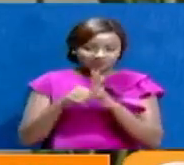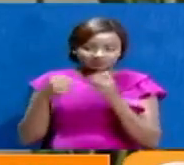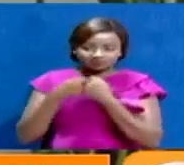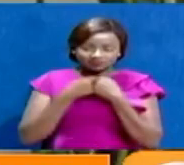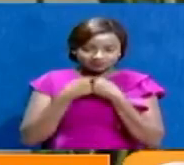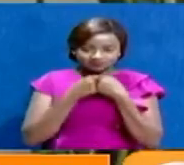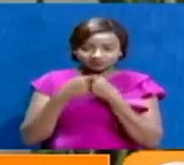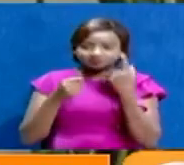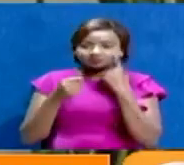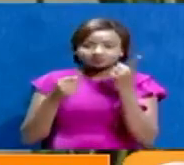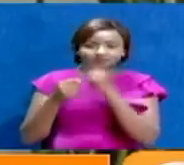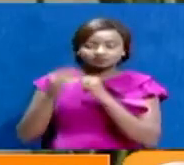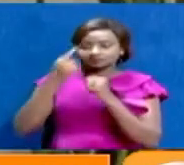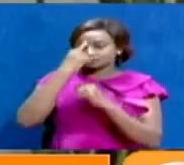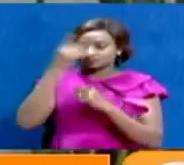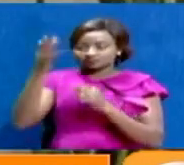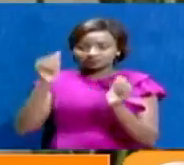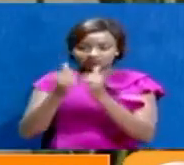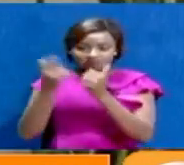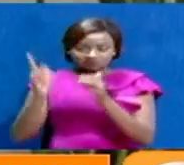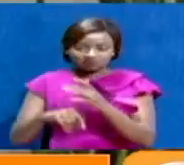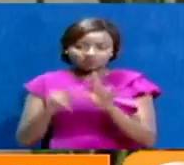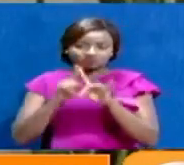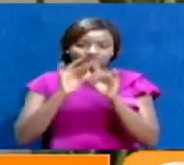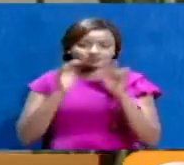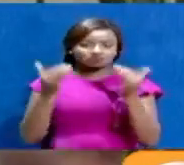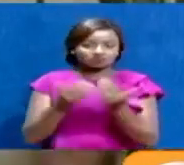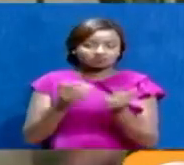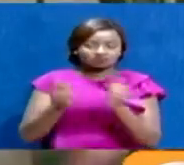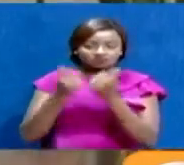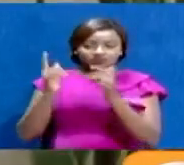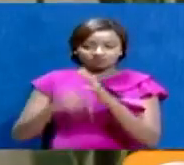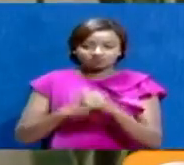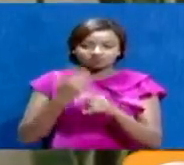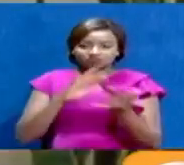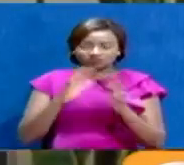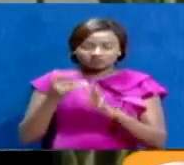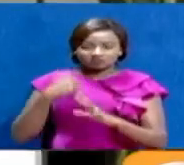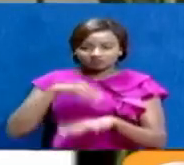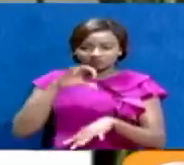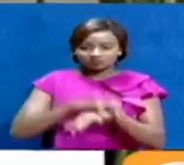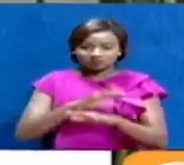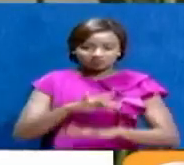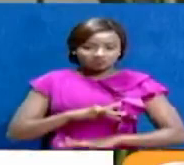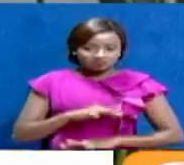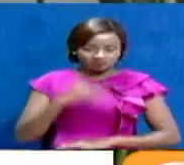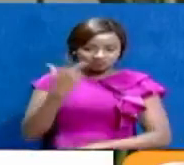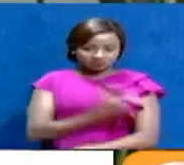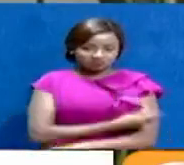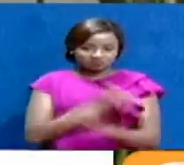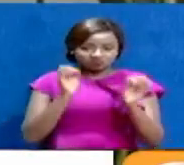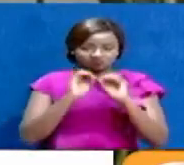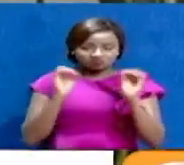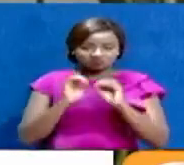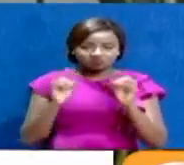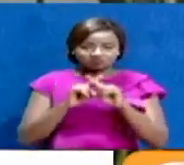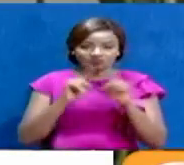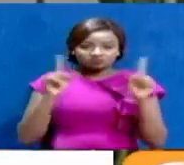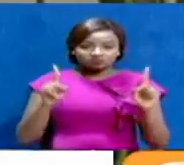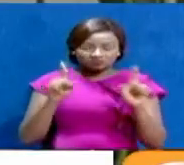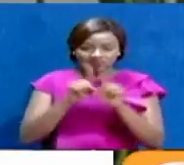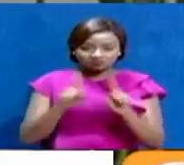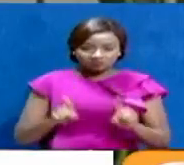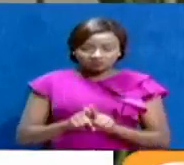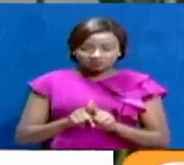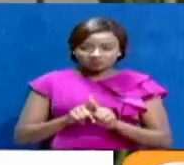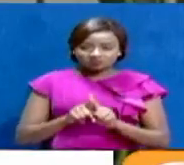is happening in India and across the world when it comes to producing enough vaccines, that we can consume.